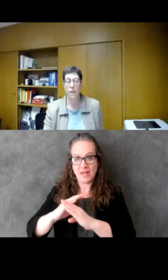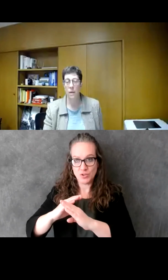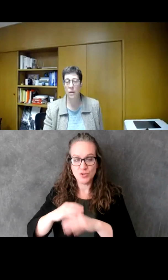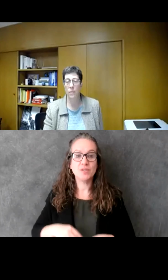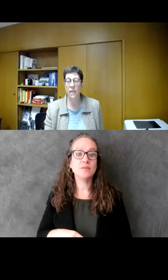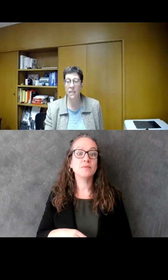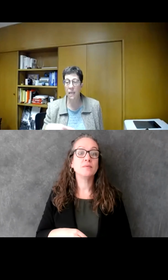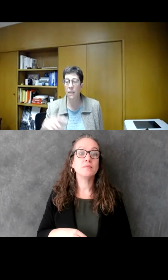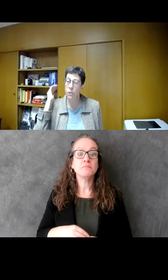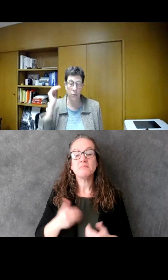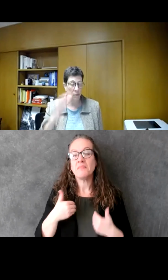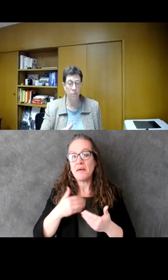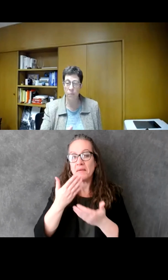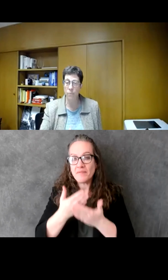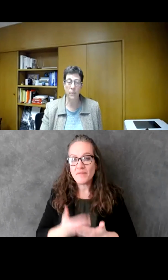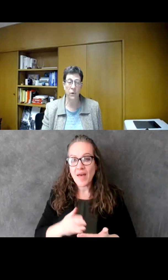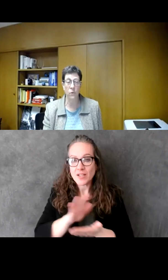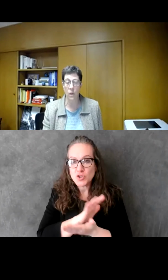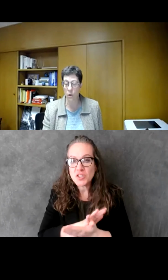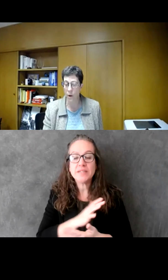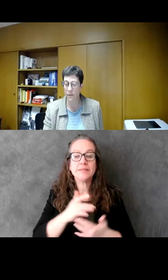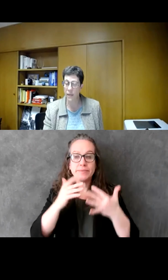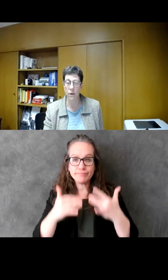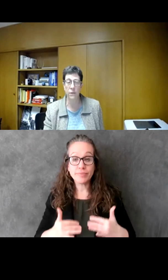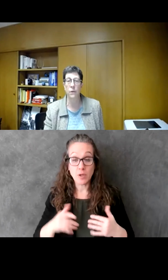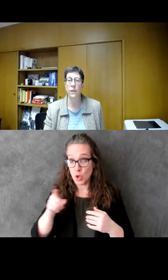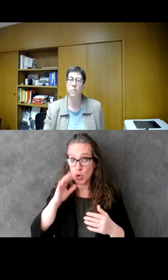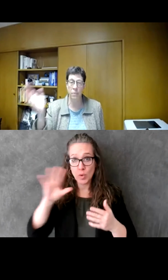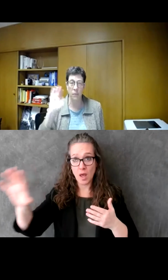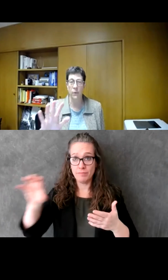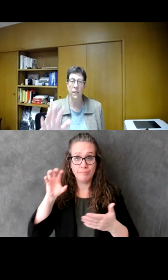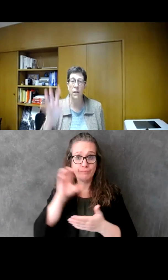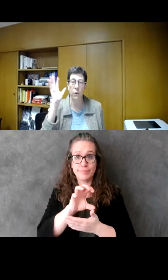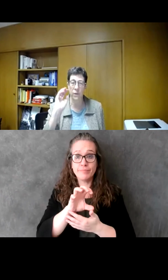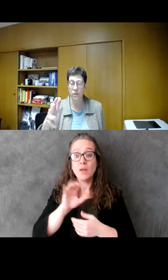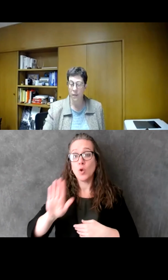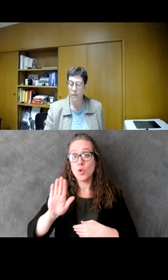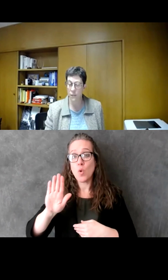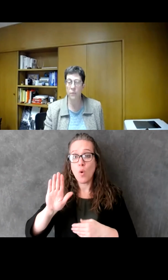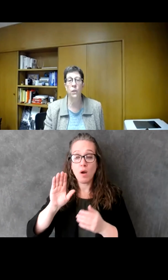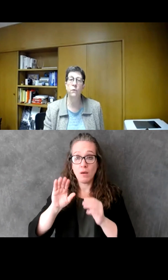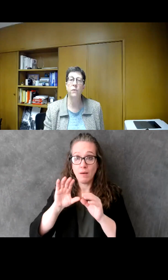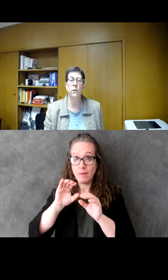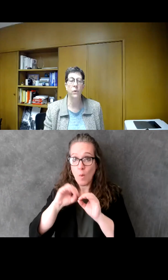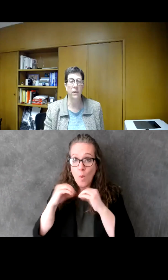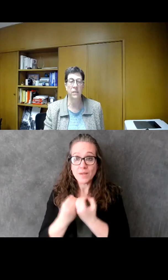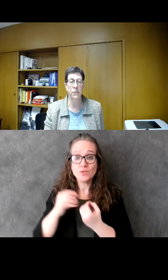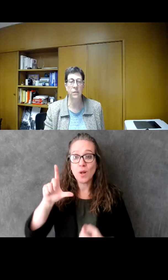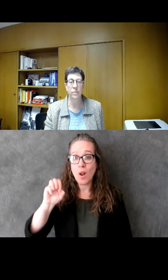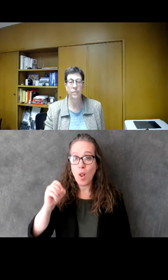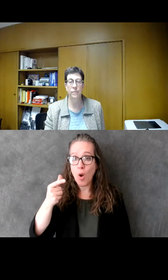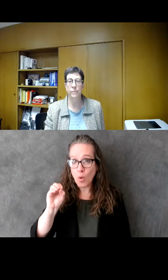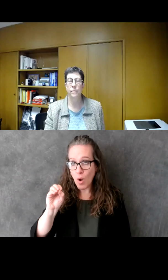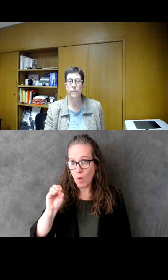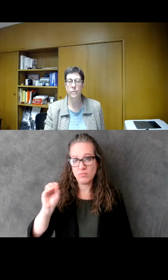ideas. And again, you can pop your own logo on there so that people really know it's from you, from your